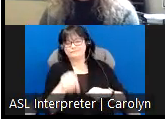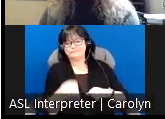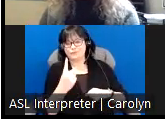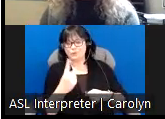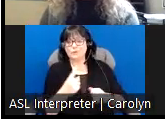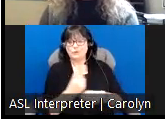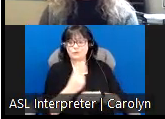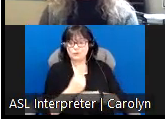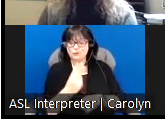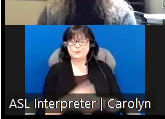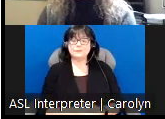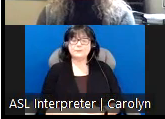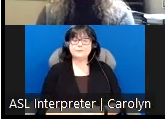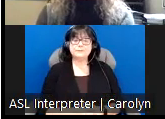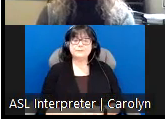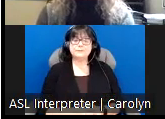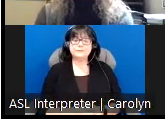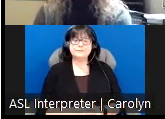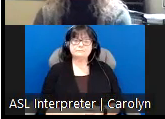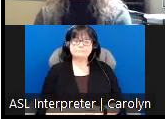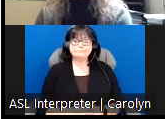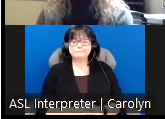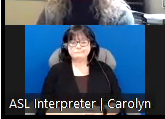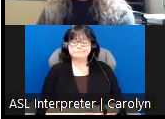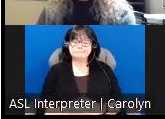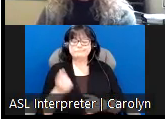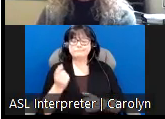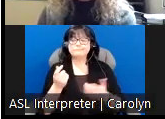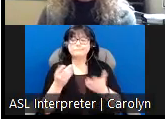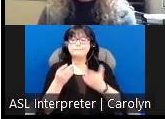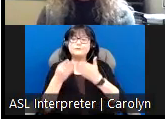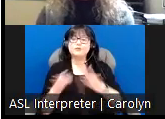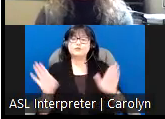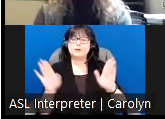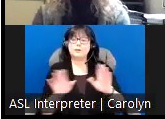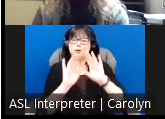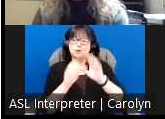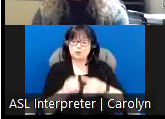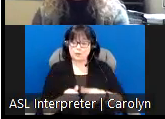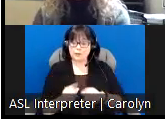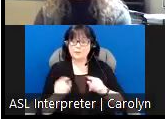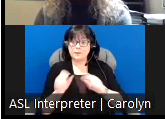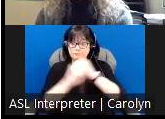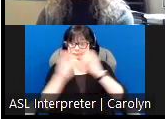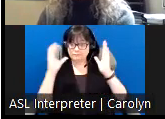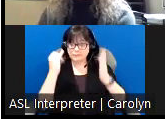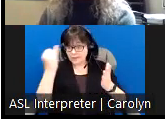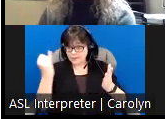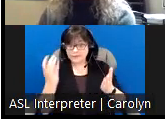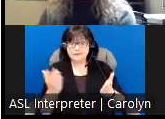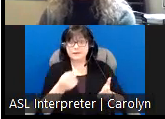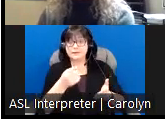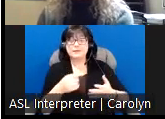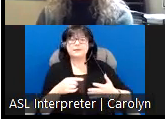So although it's kind of generic grouping, it at least gives us an idea. This student would be able to do online searching.